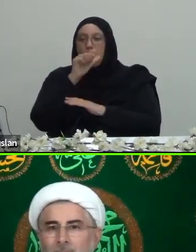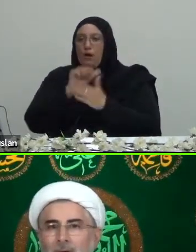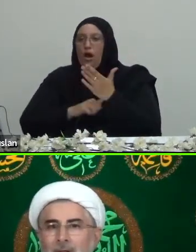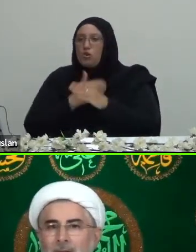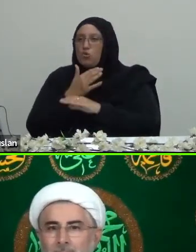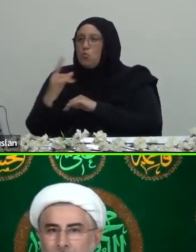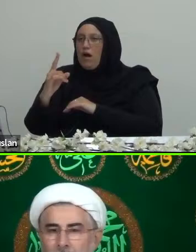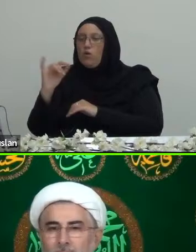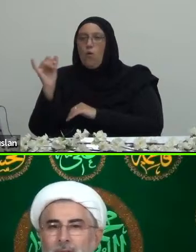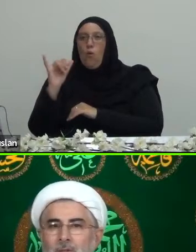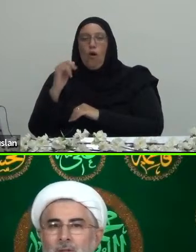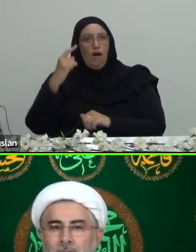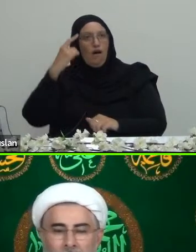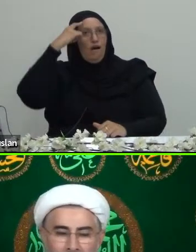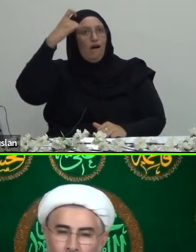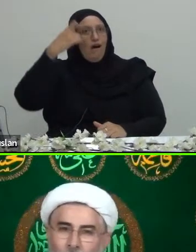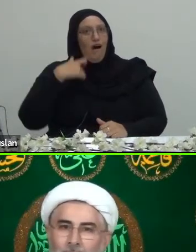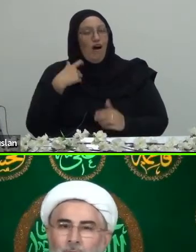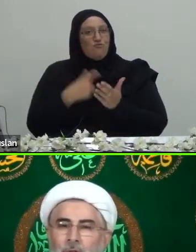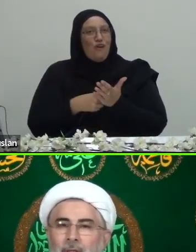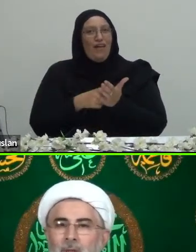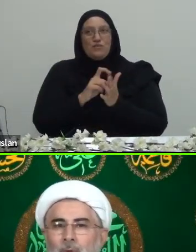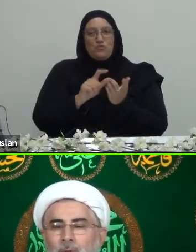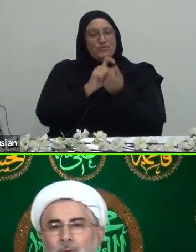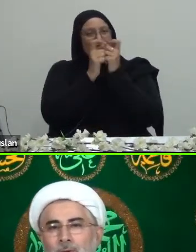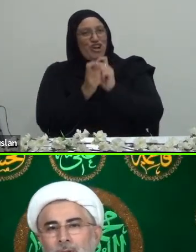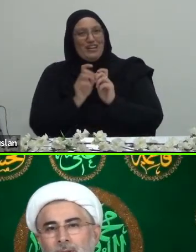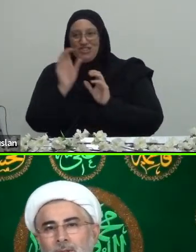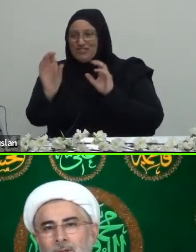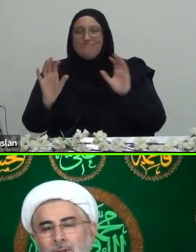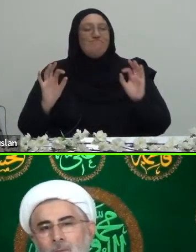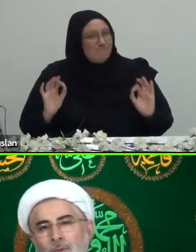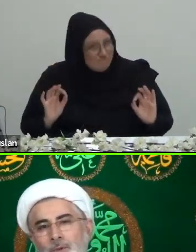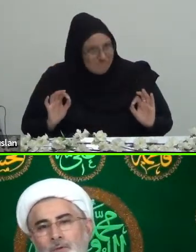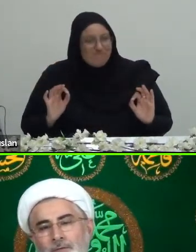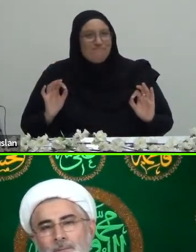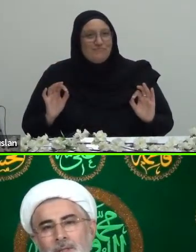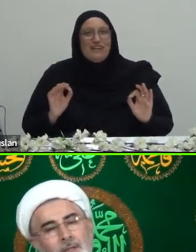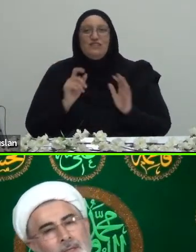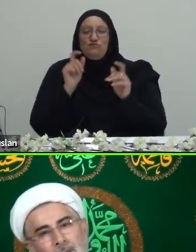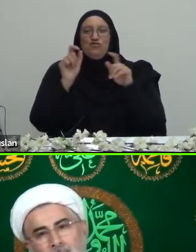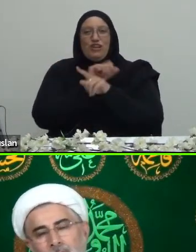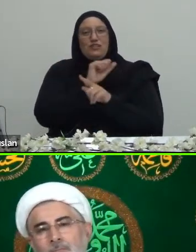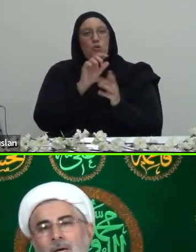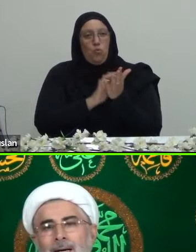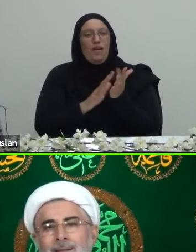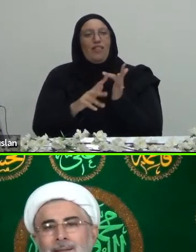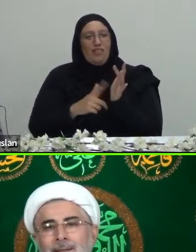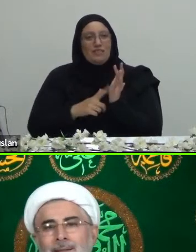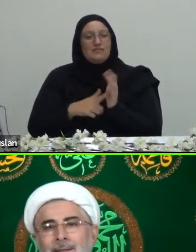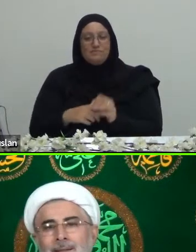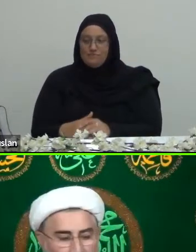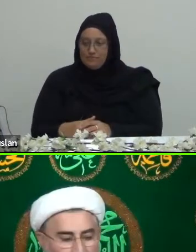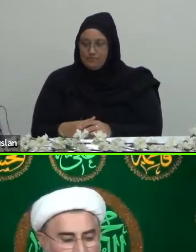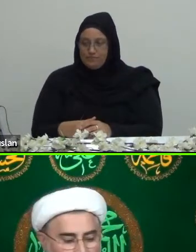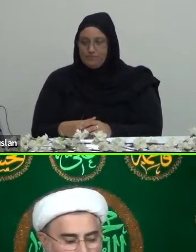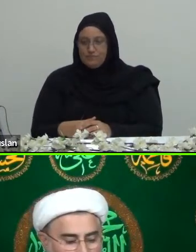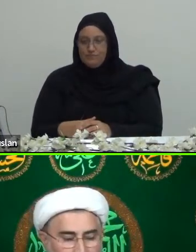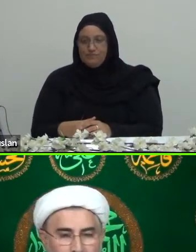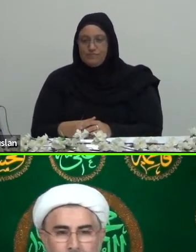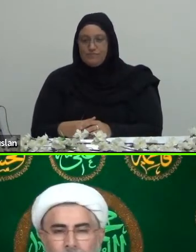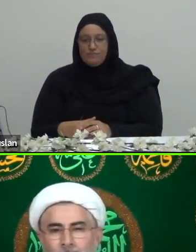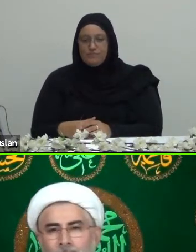new ideas, new insights. Do you want to share it with your family? Add it and update